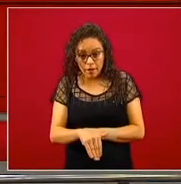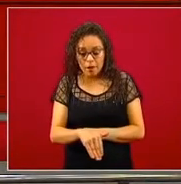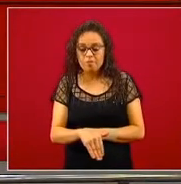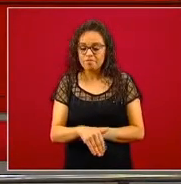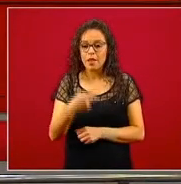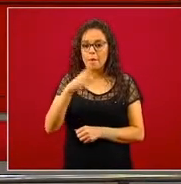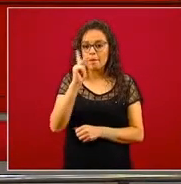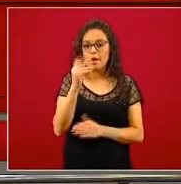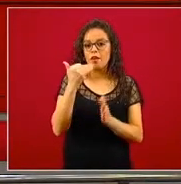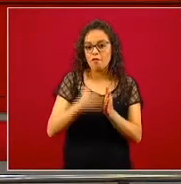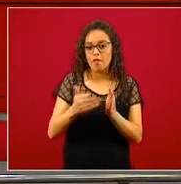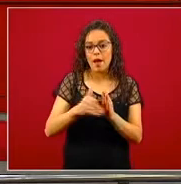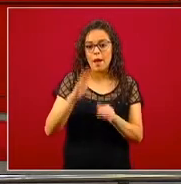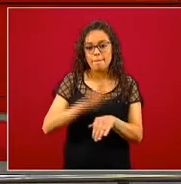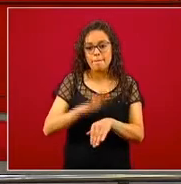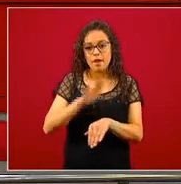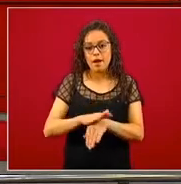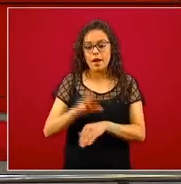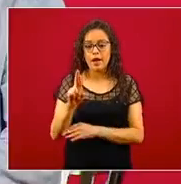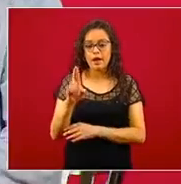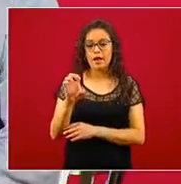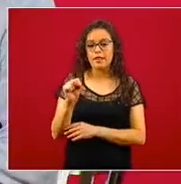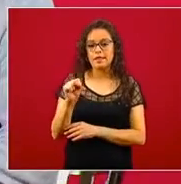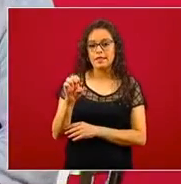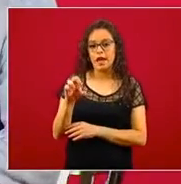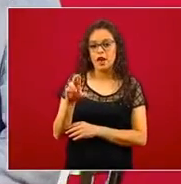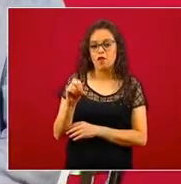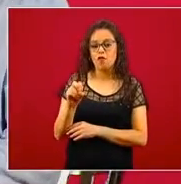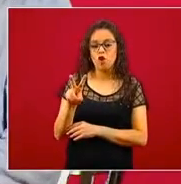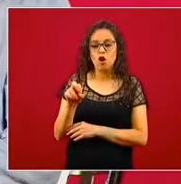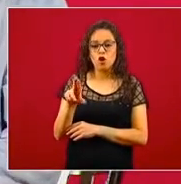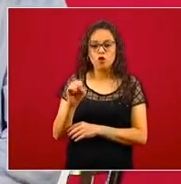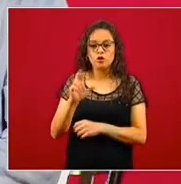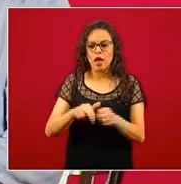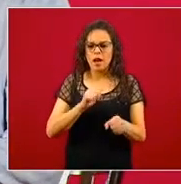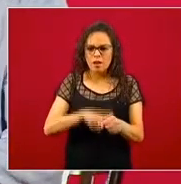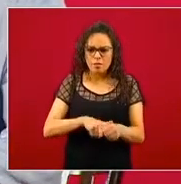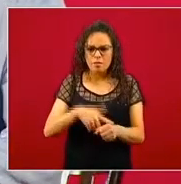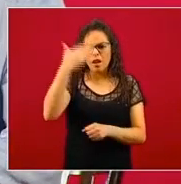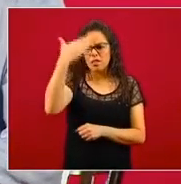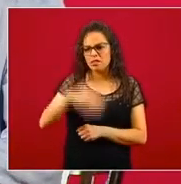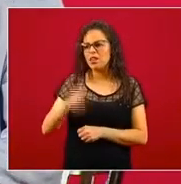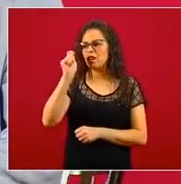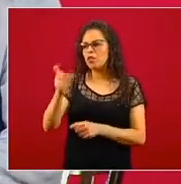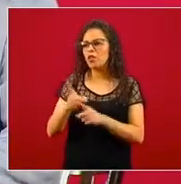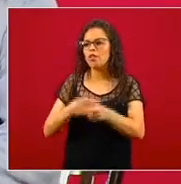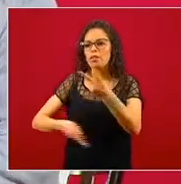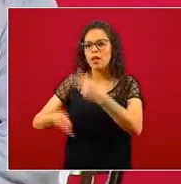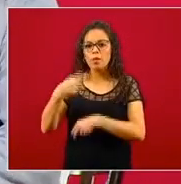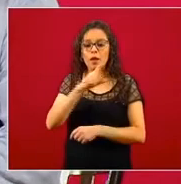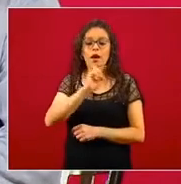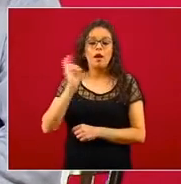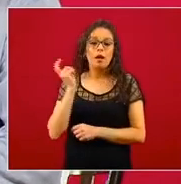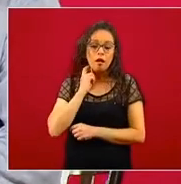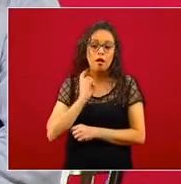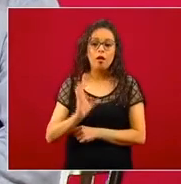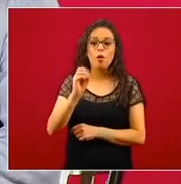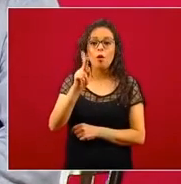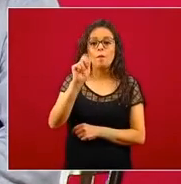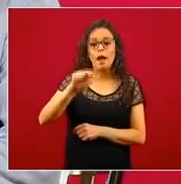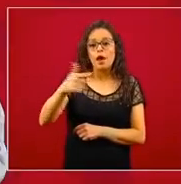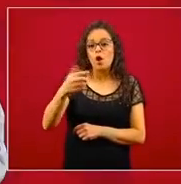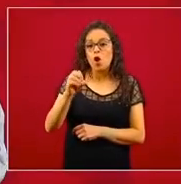known, that we are still studying, and we've talked about the bats